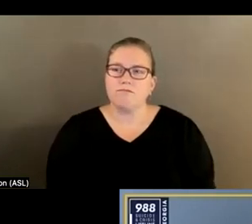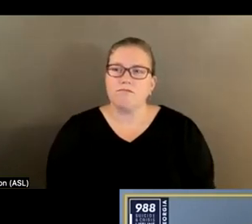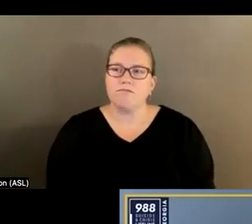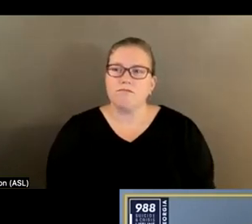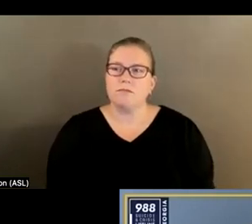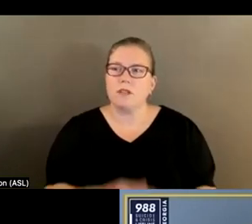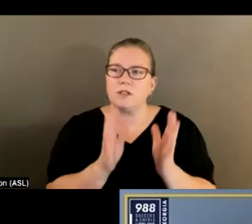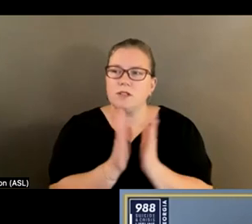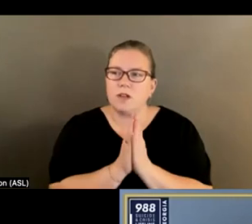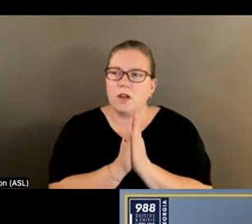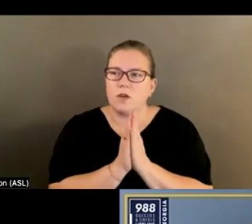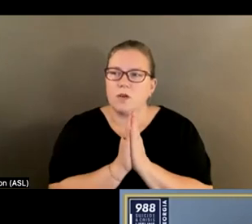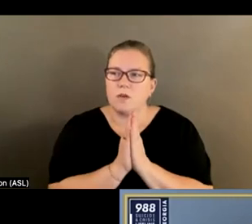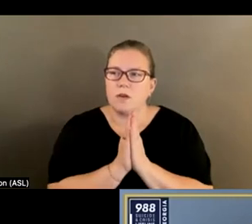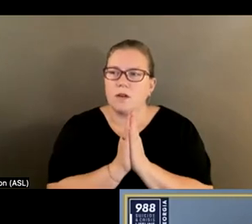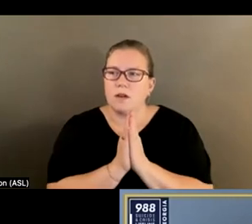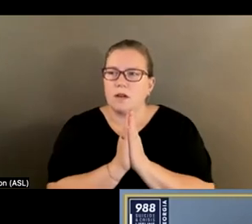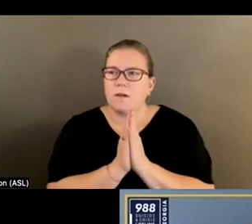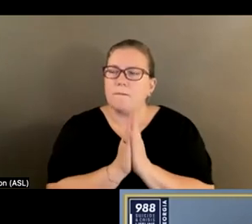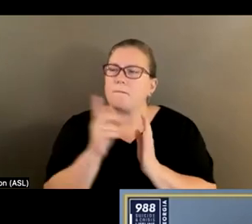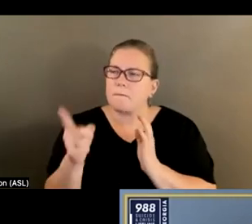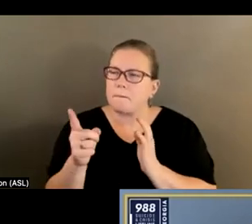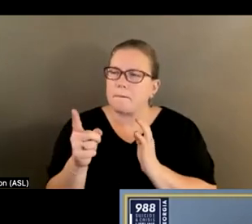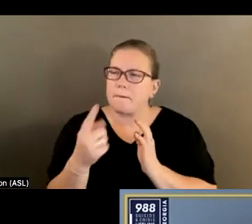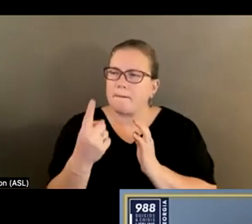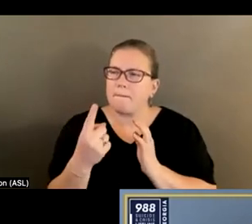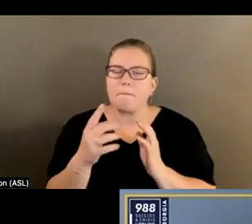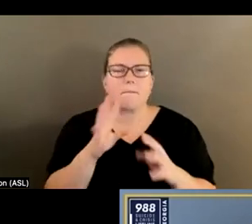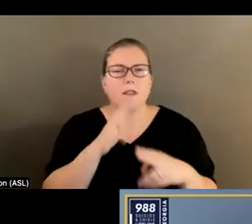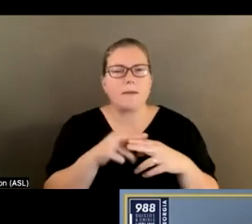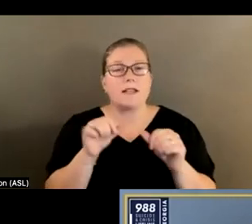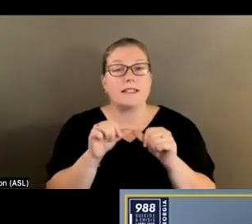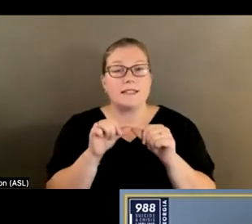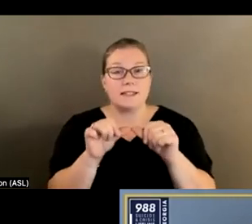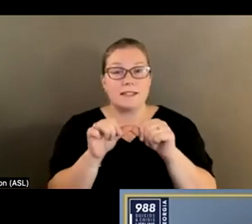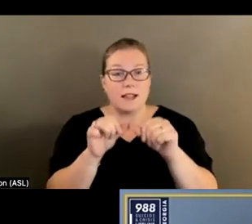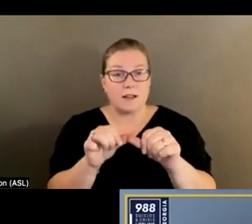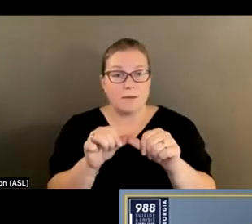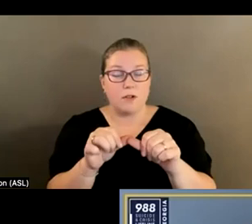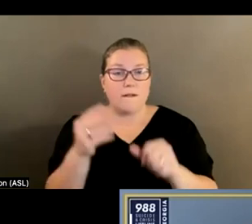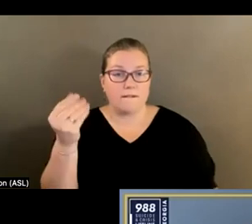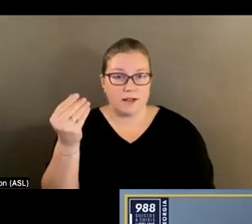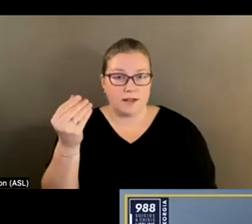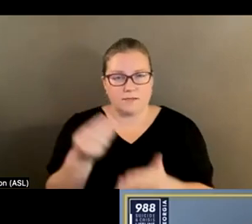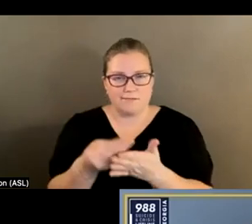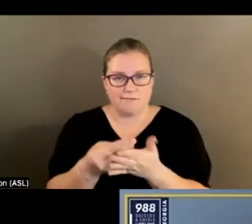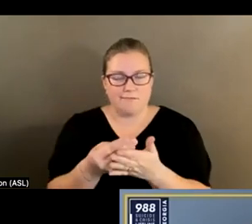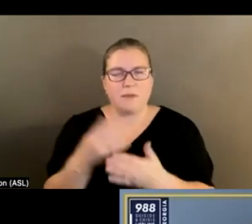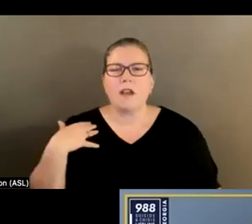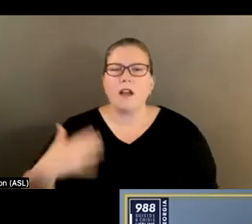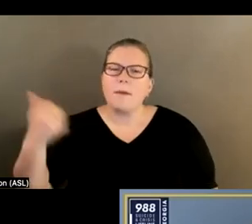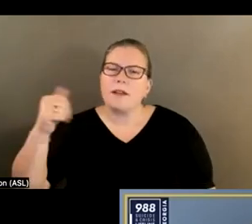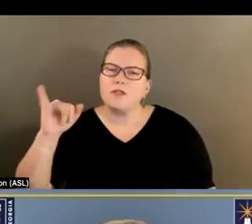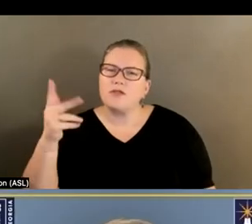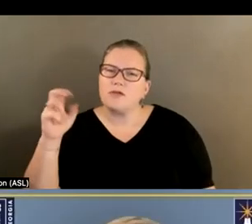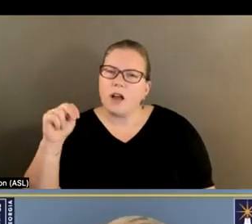I think on the sustainable funding item, Commissioner Johnson, is that